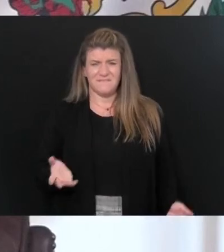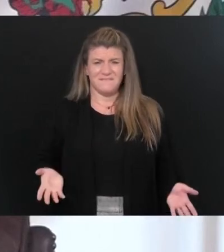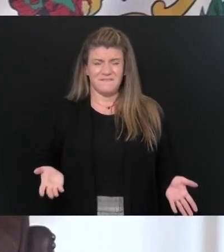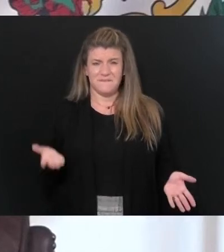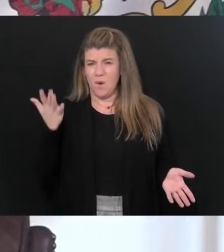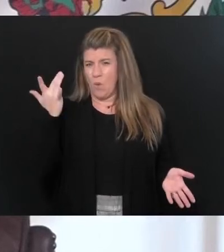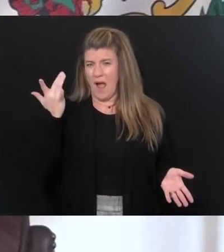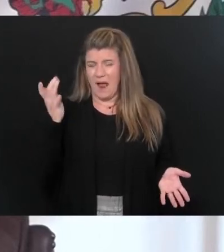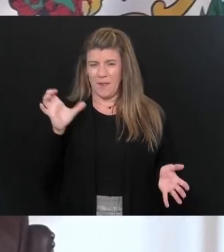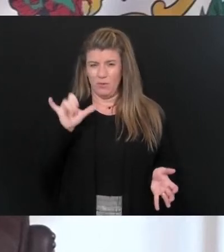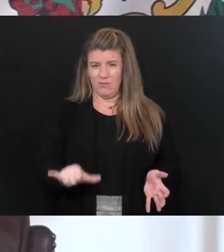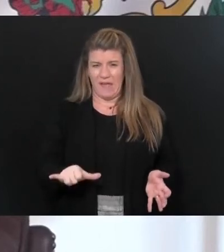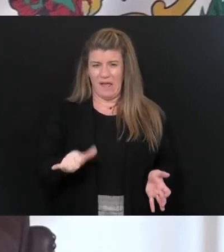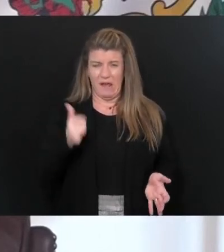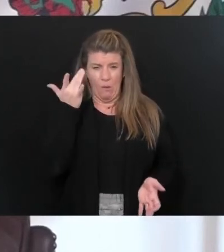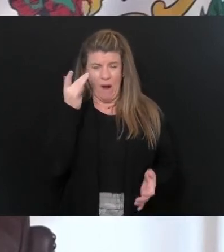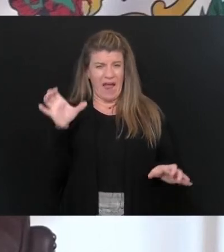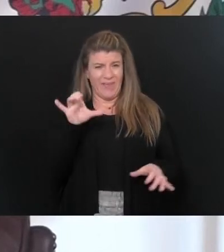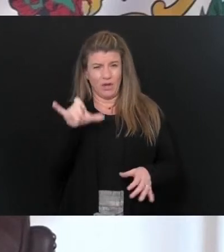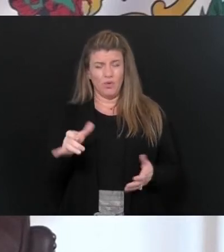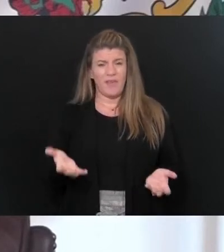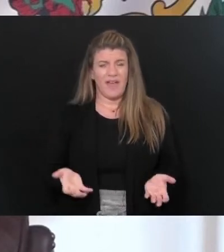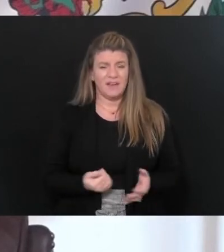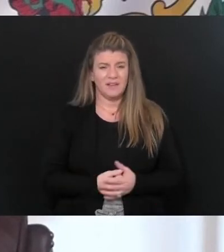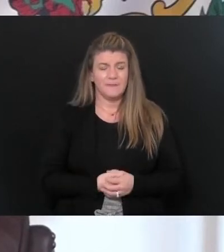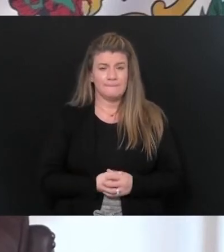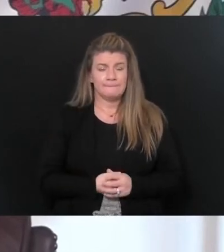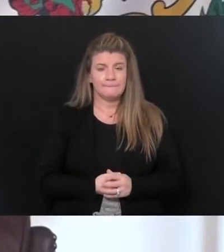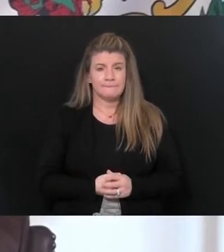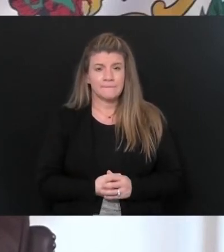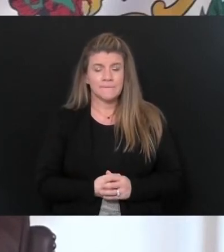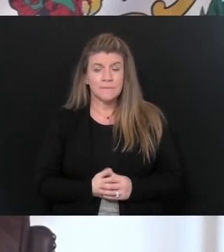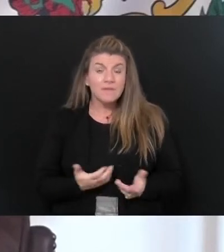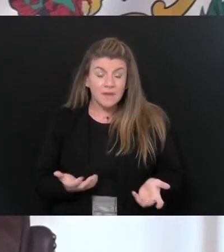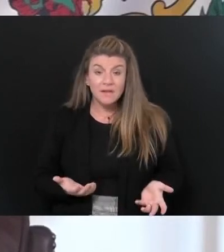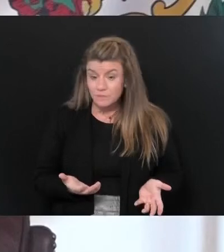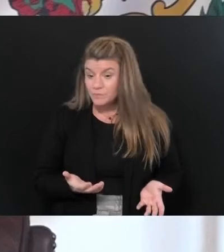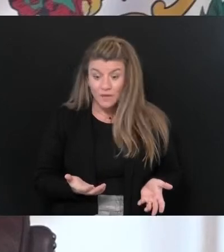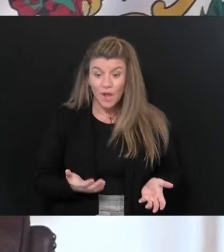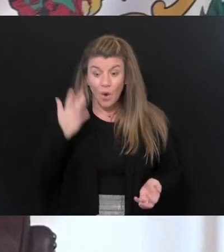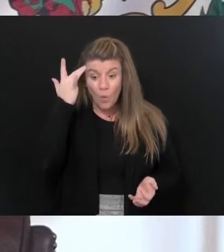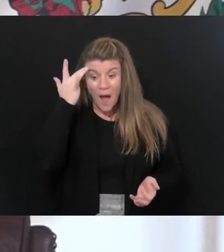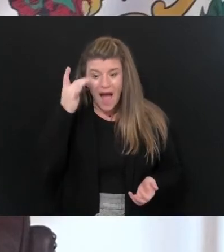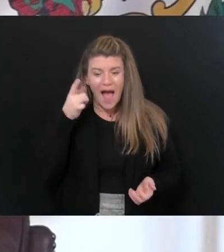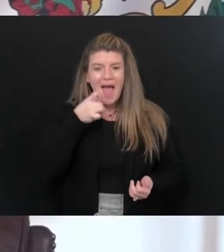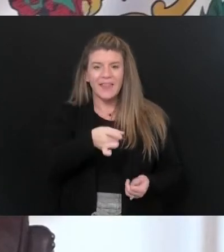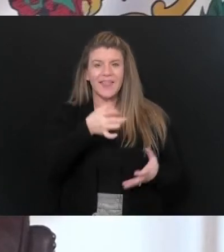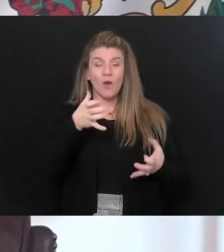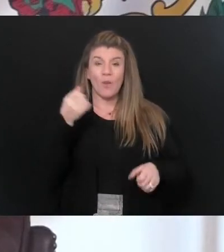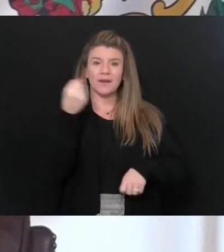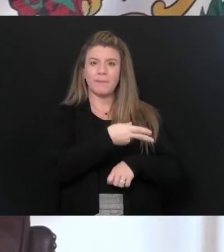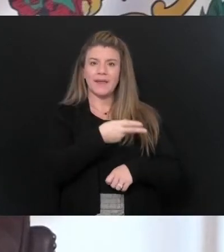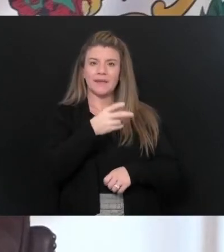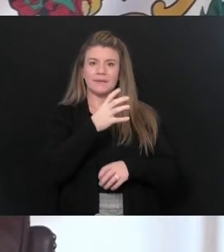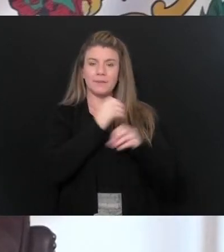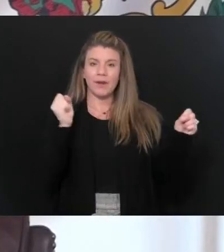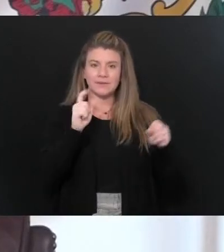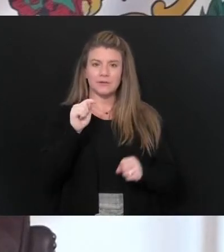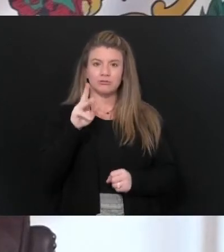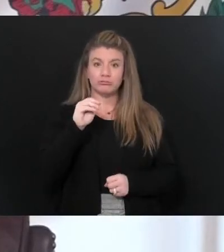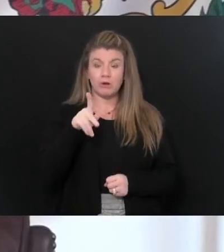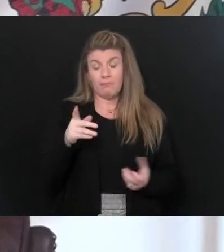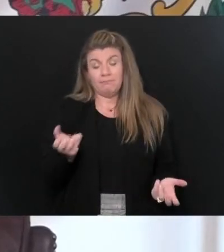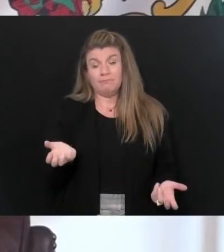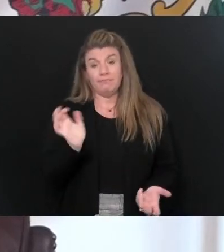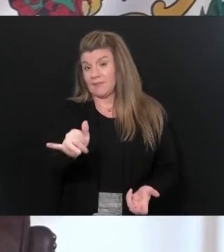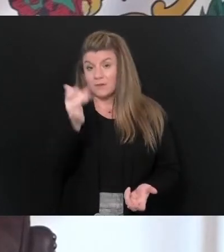do that? Why did they do that? They did that because they were trying to defeat Donald Trump. That's